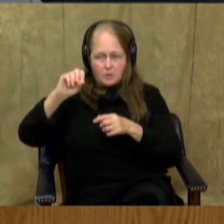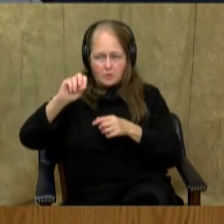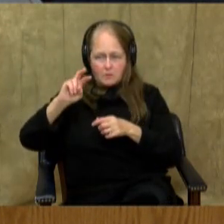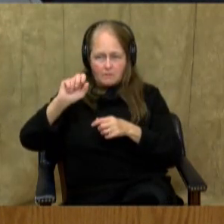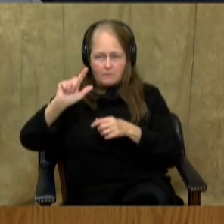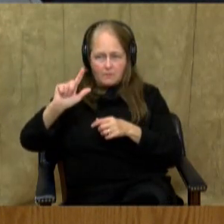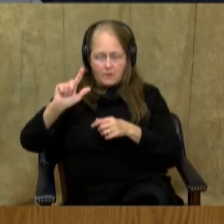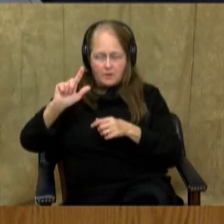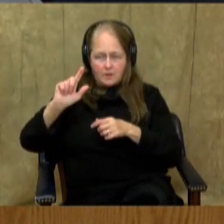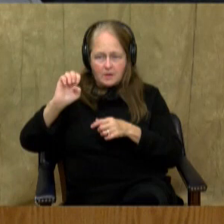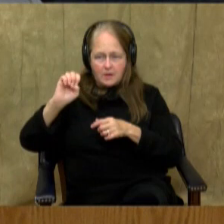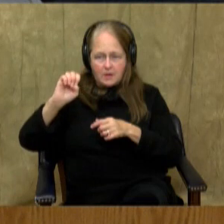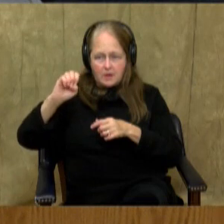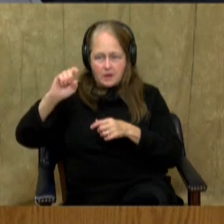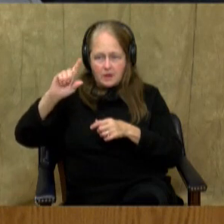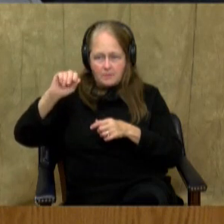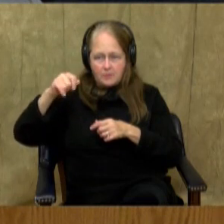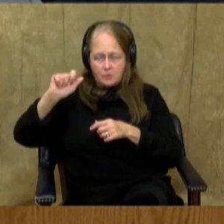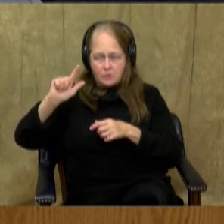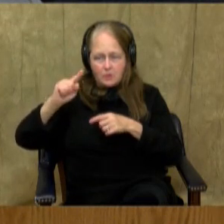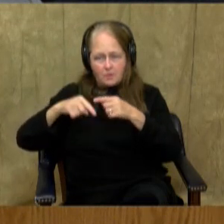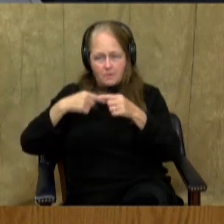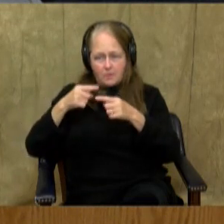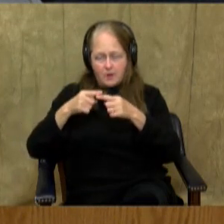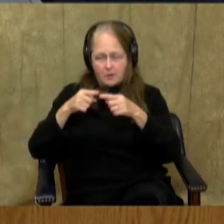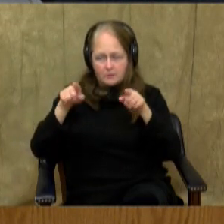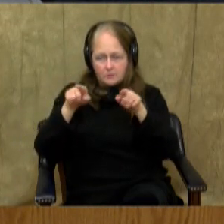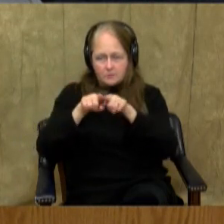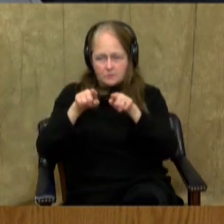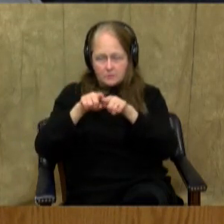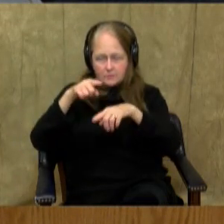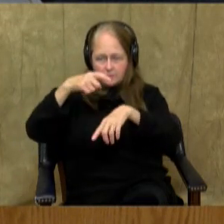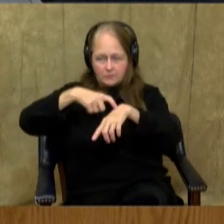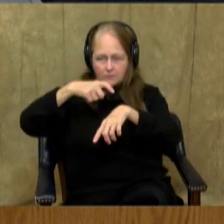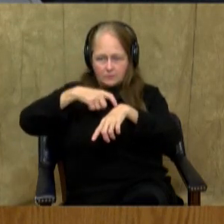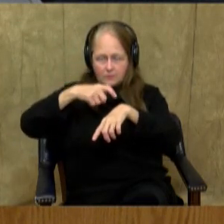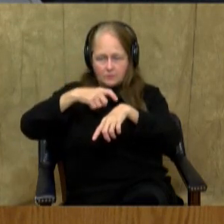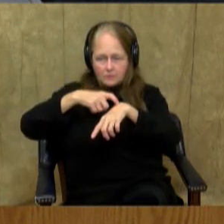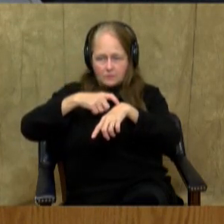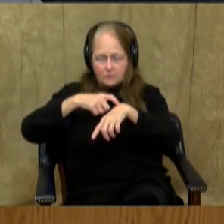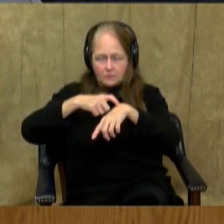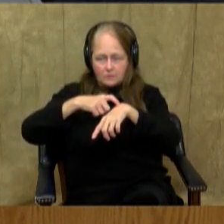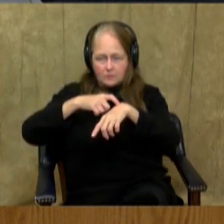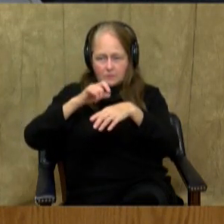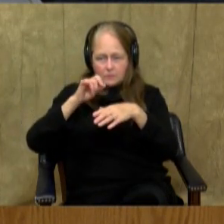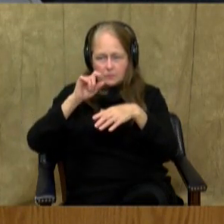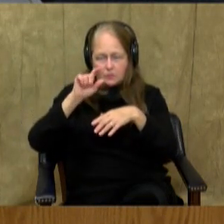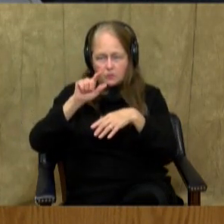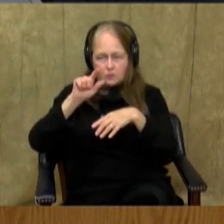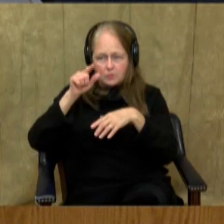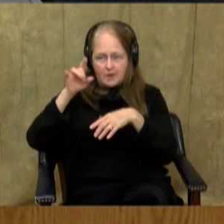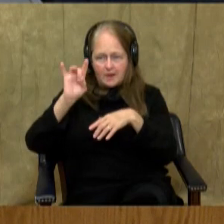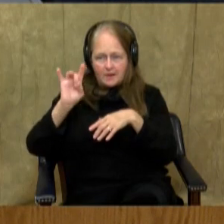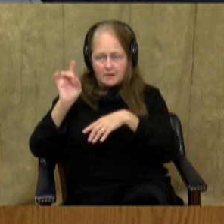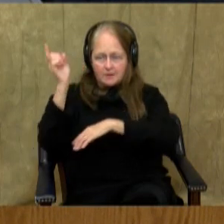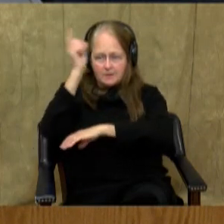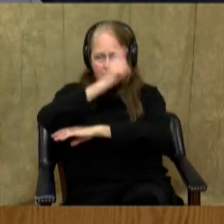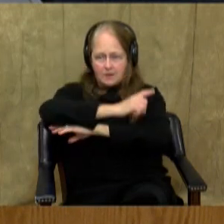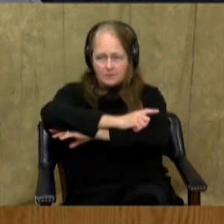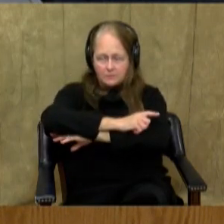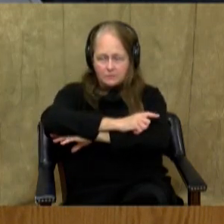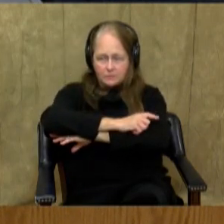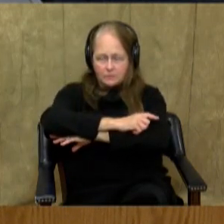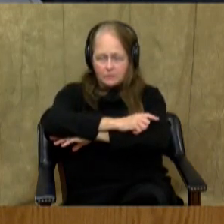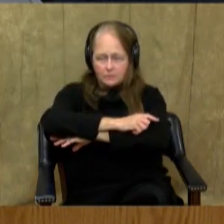or elliptical, and it is about the same time as its rotation, about 28 days. And